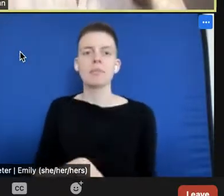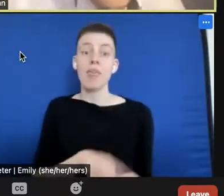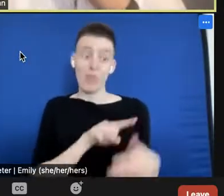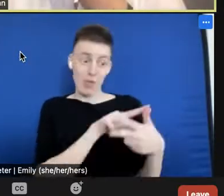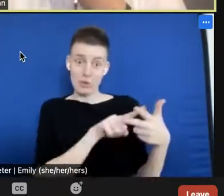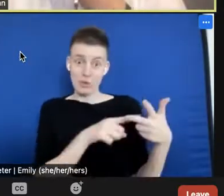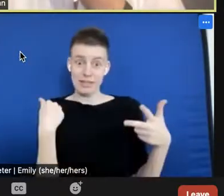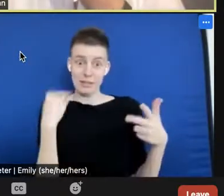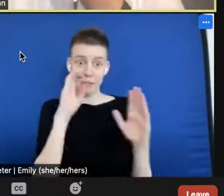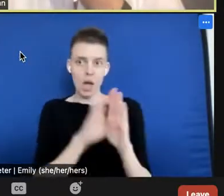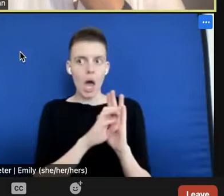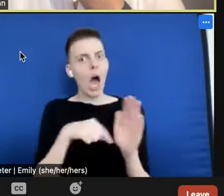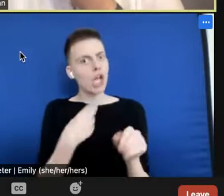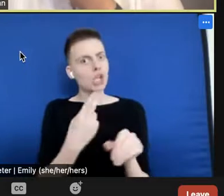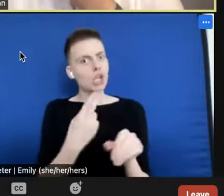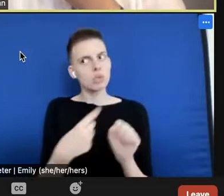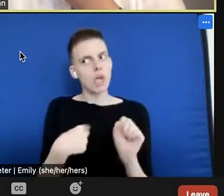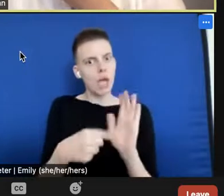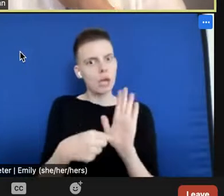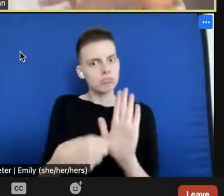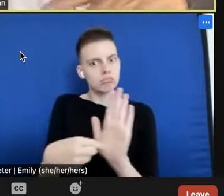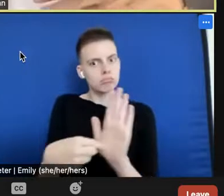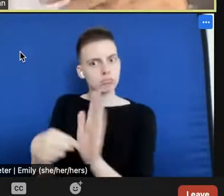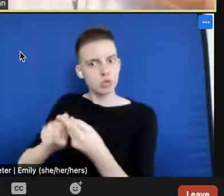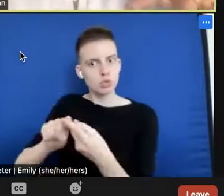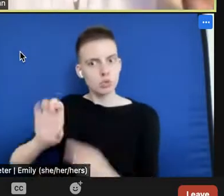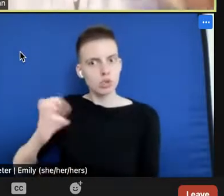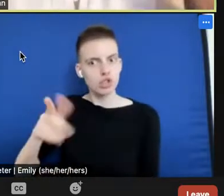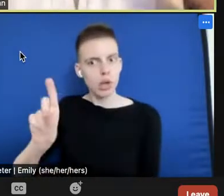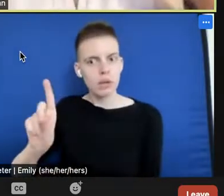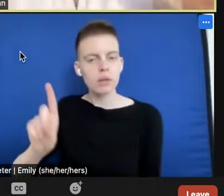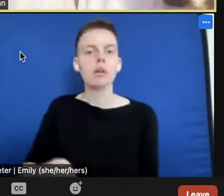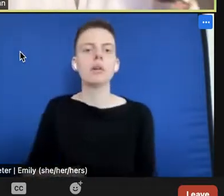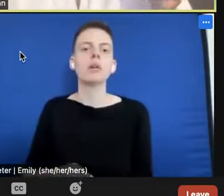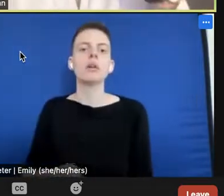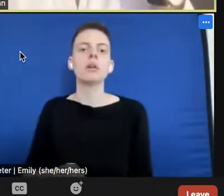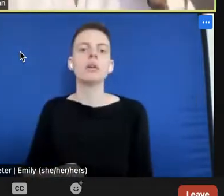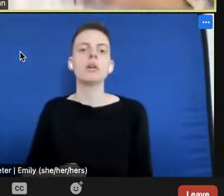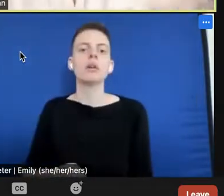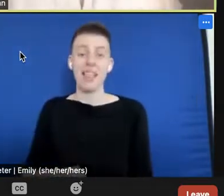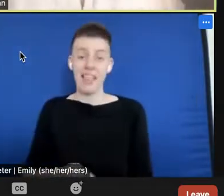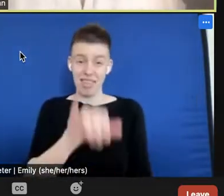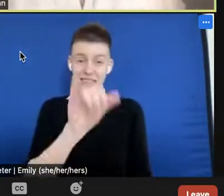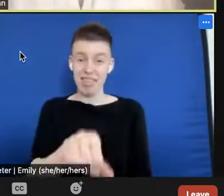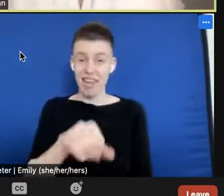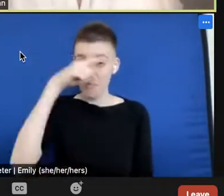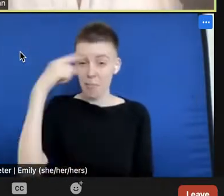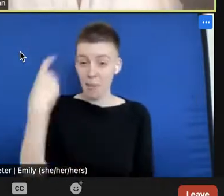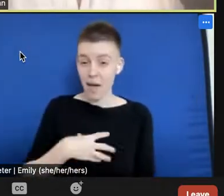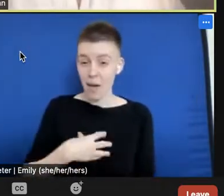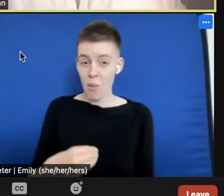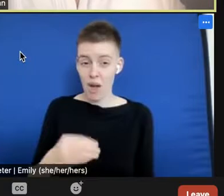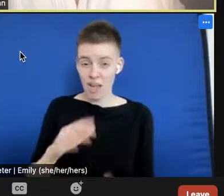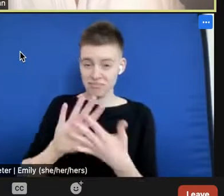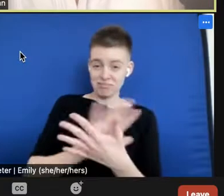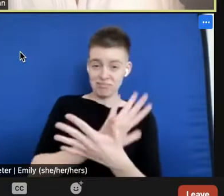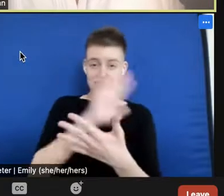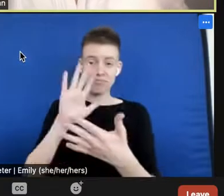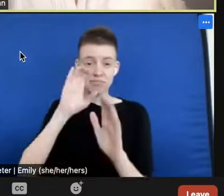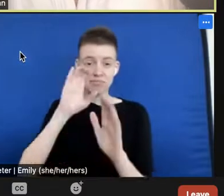and when I showed this stylized black and white image, even though this student had already seen